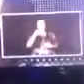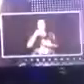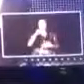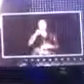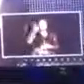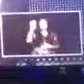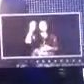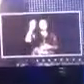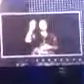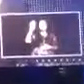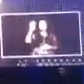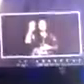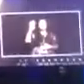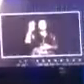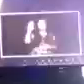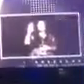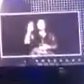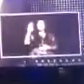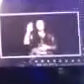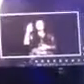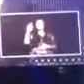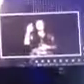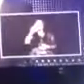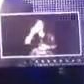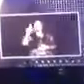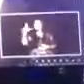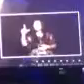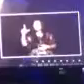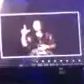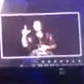Ms. Arlene, Mr. Holton,